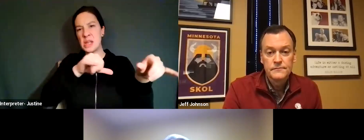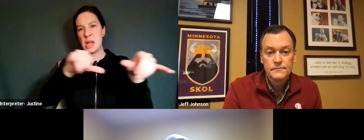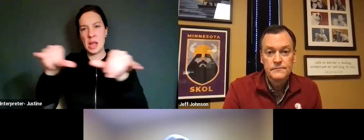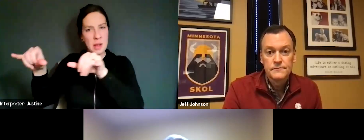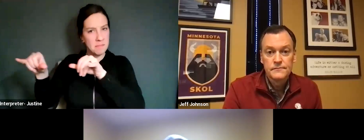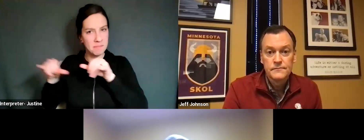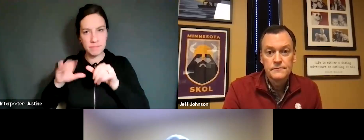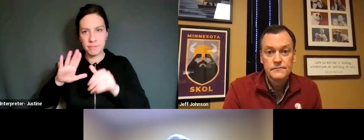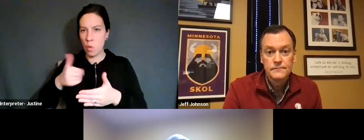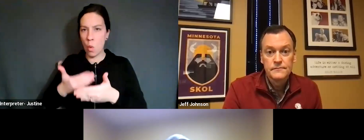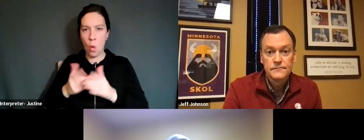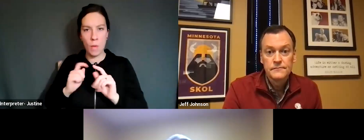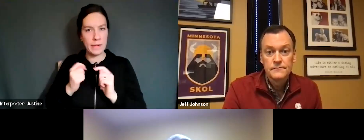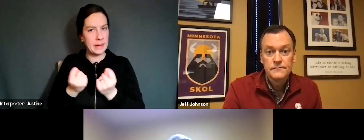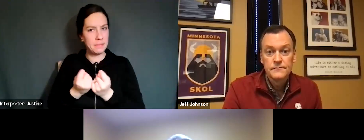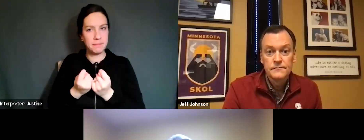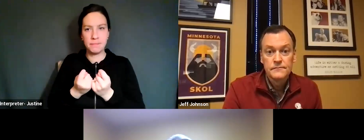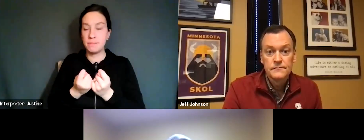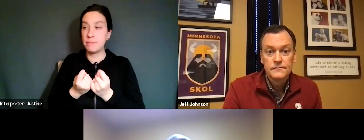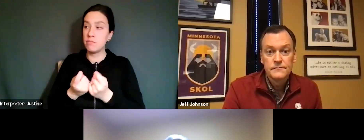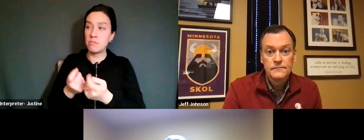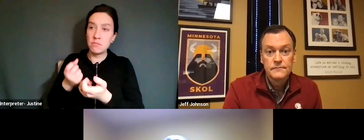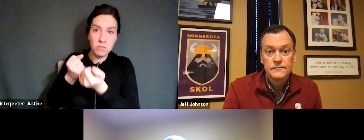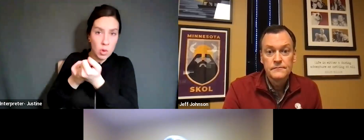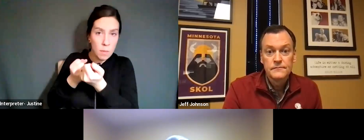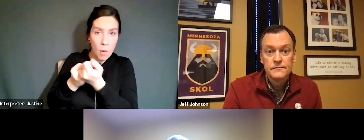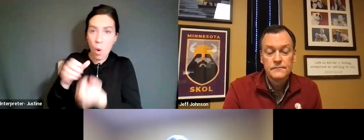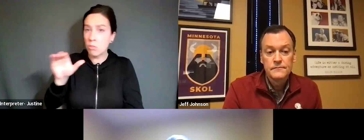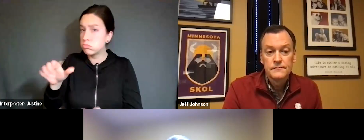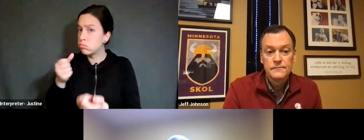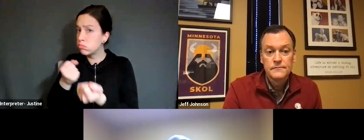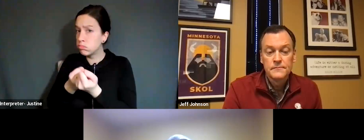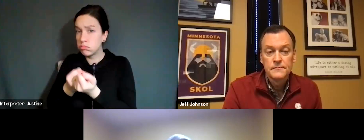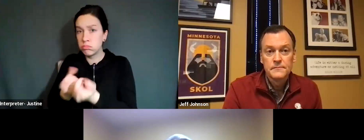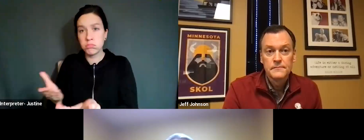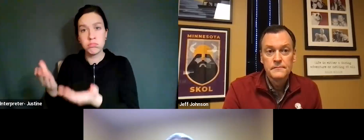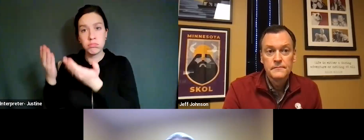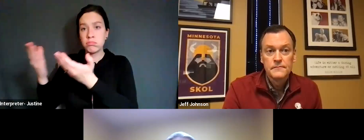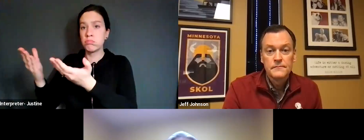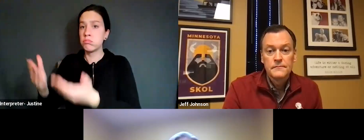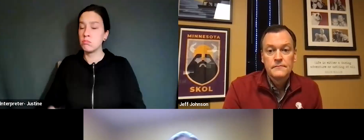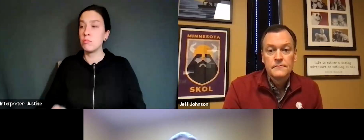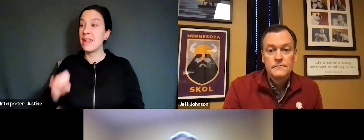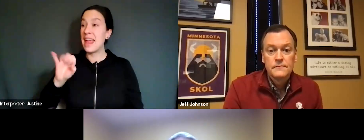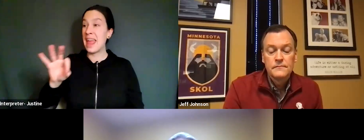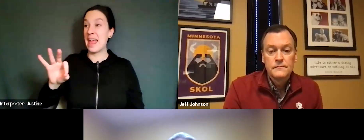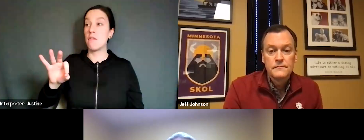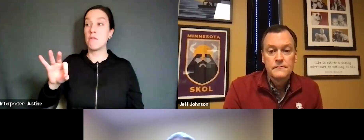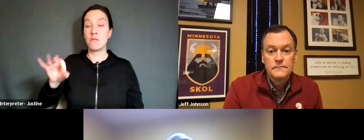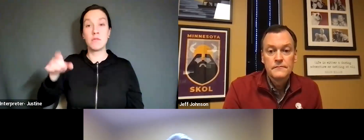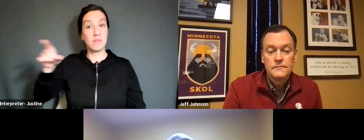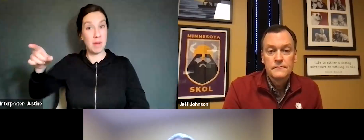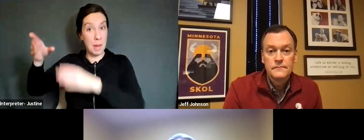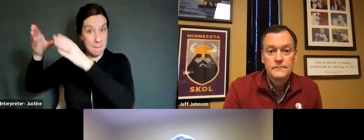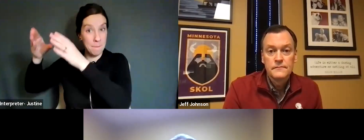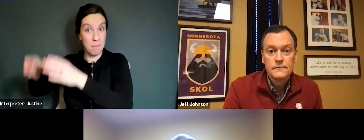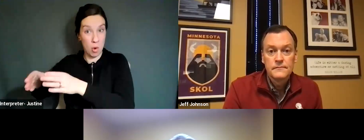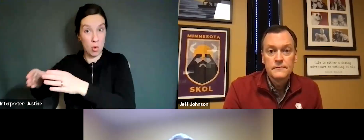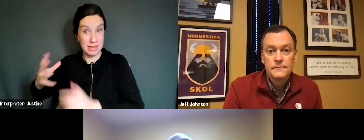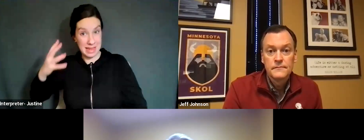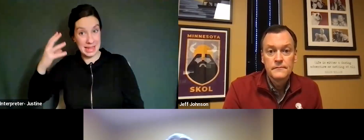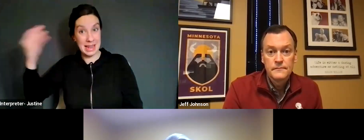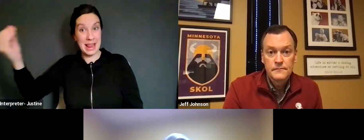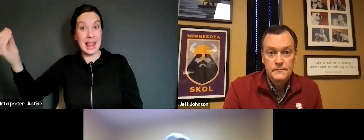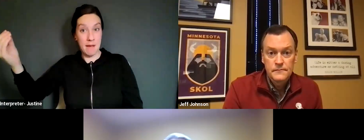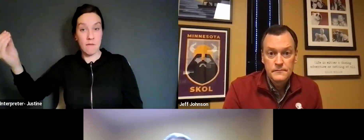teams, offering support if the handler leaves and they have to train in a replacement handler, then we